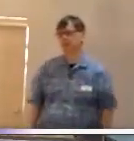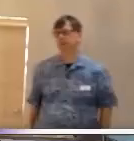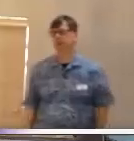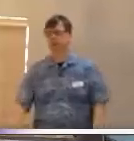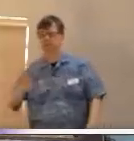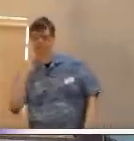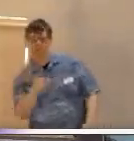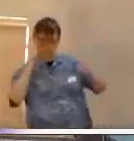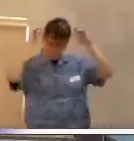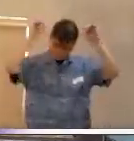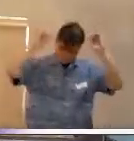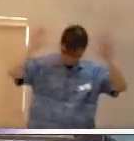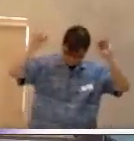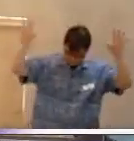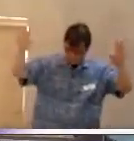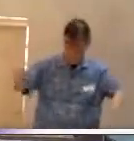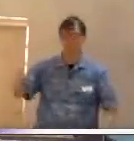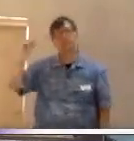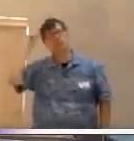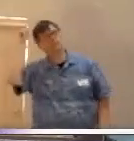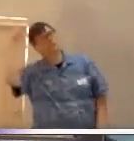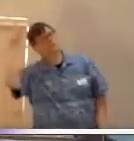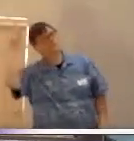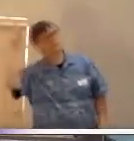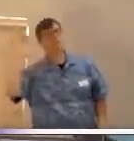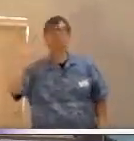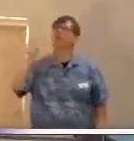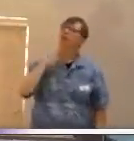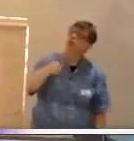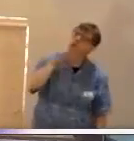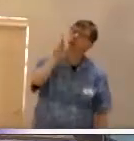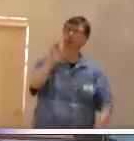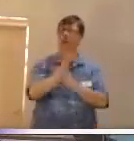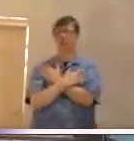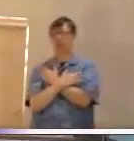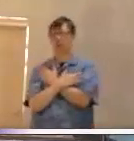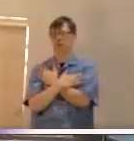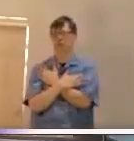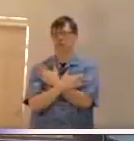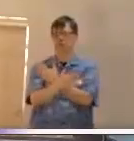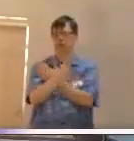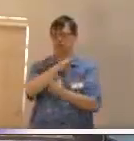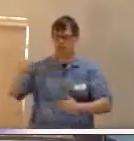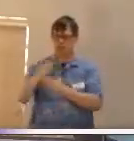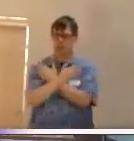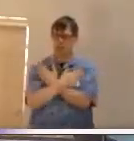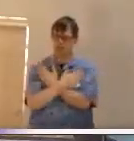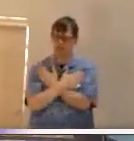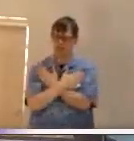with the most magnificent idea that you are love and love is what